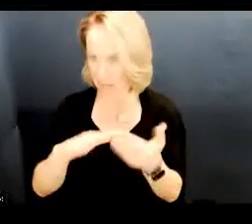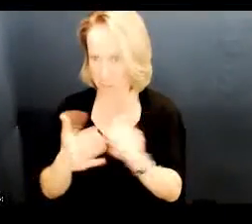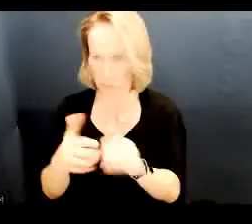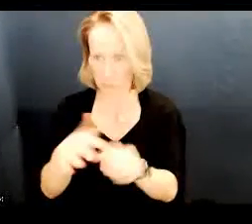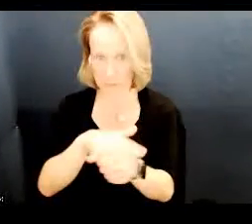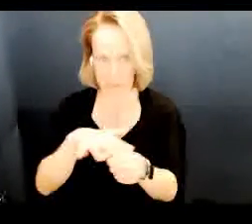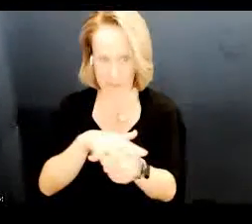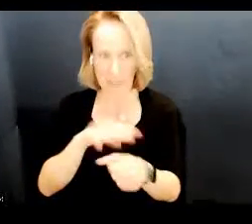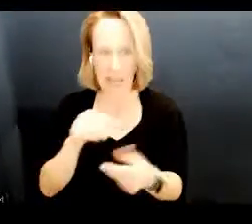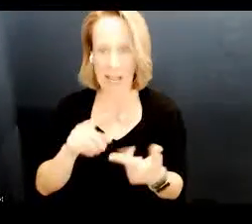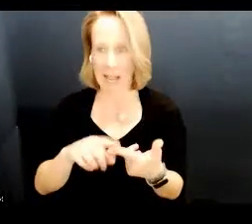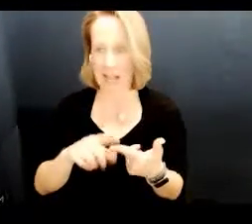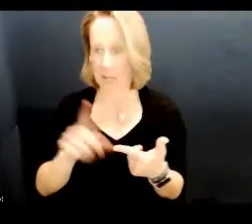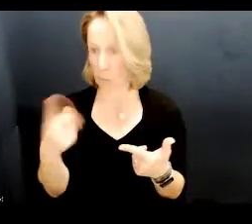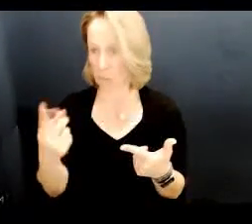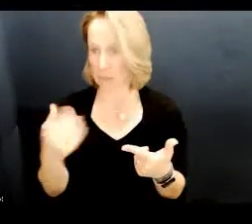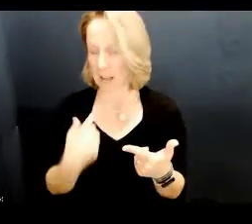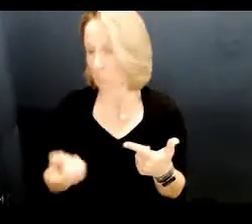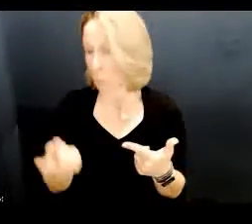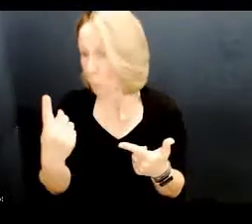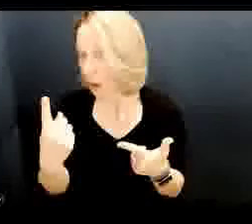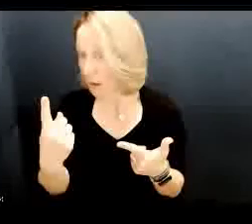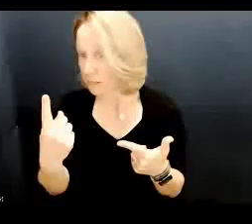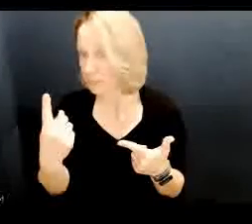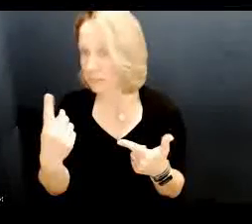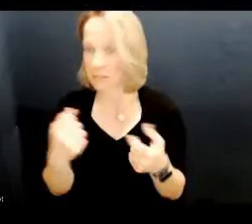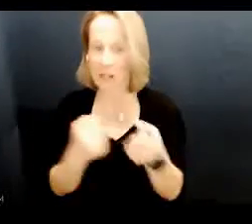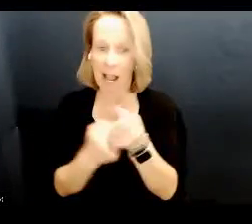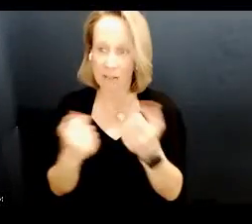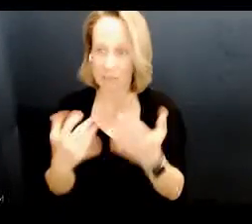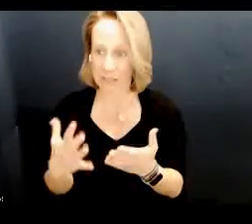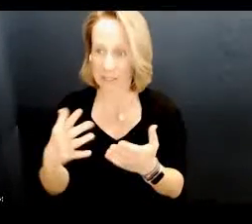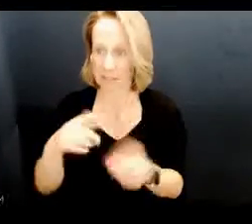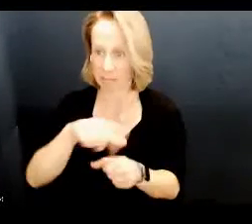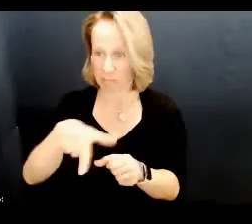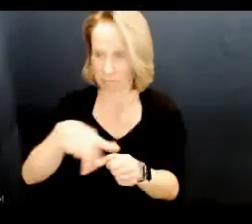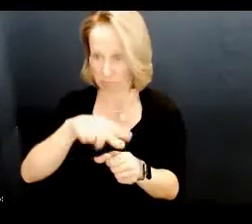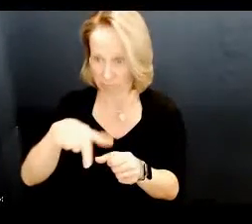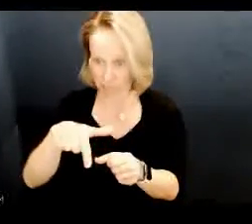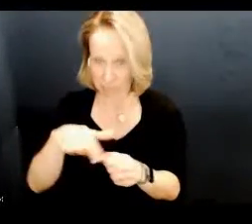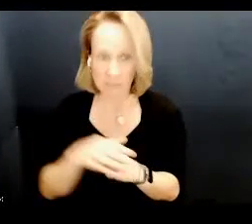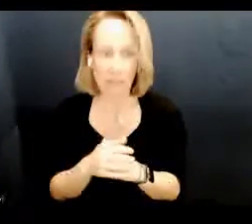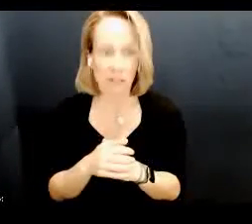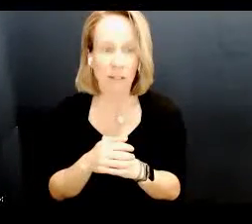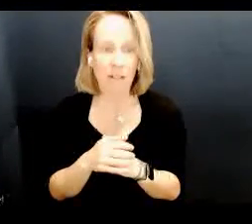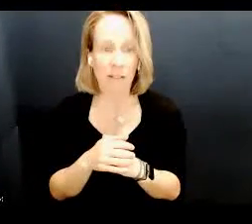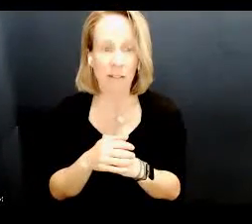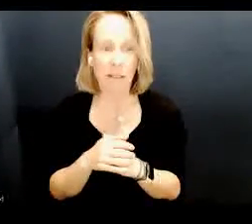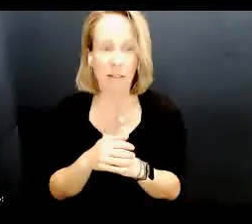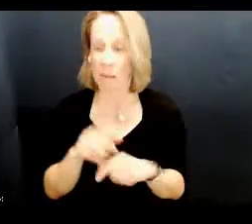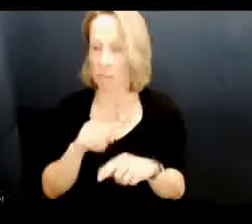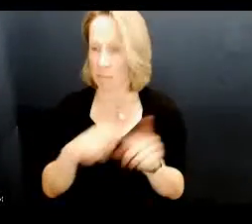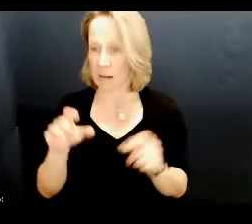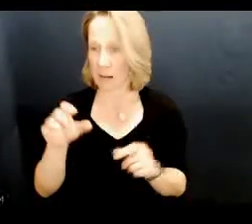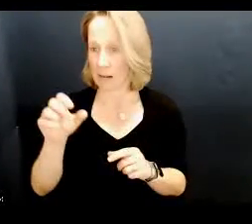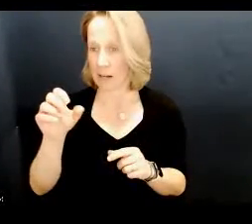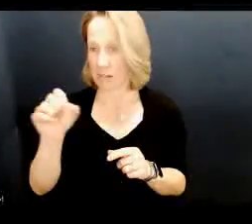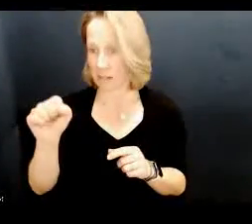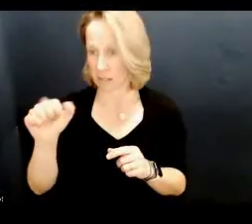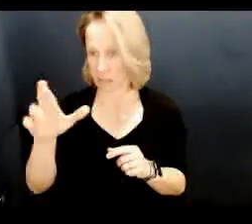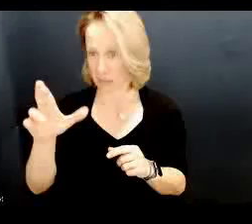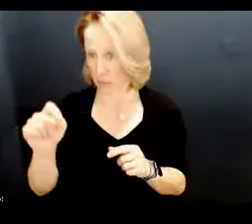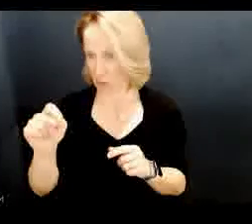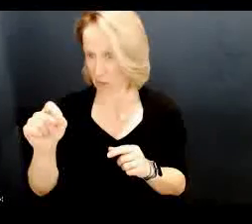local advocate, right? So some pretty big service gaps, but a sexual assault response team can't really do too much about